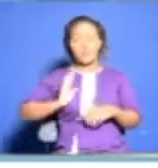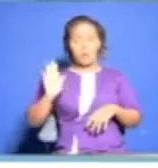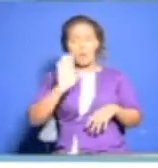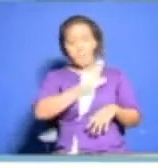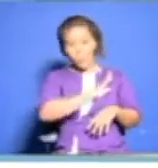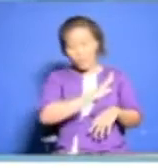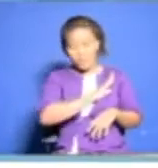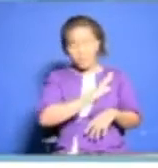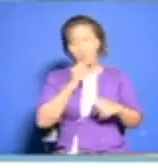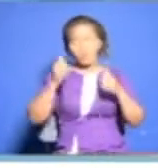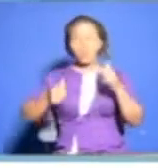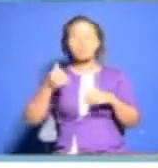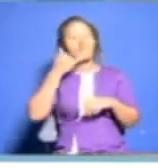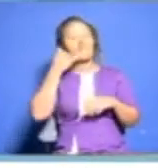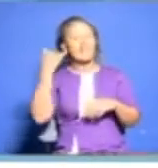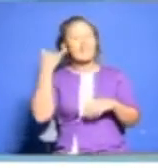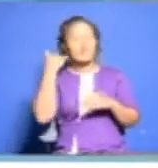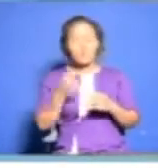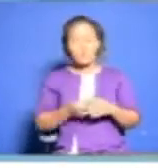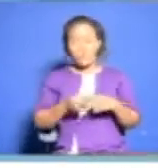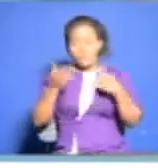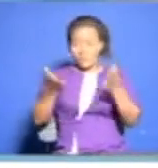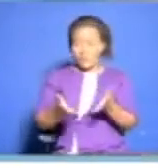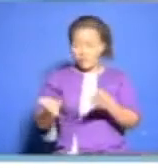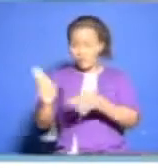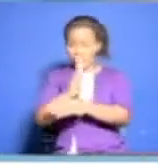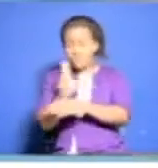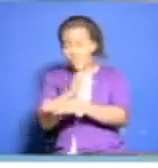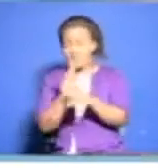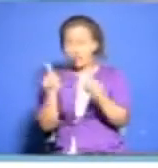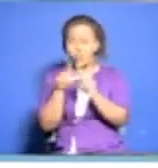of Nakuru. Mm-hmm. So for utilization and for preservation. Mm-hmm. Yes.